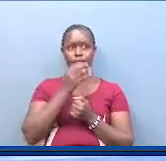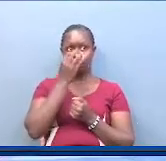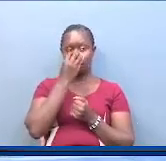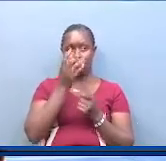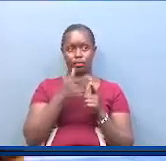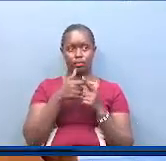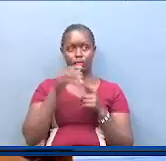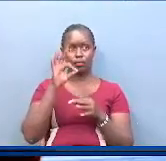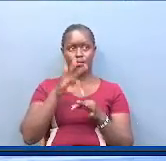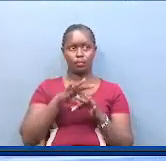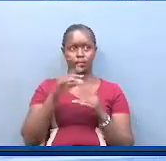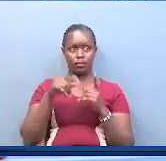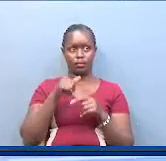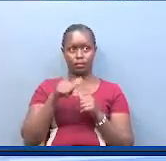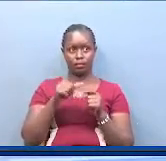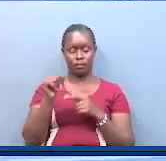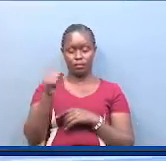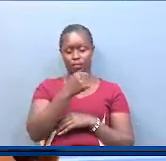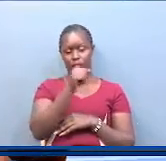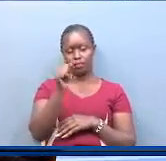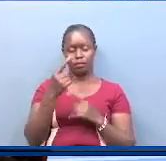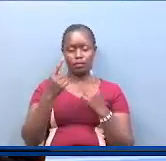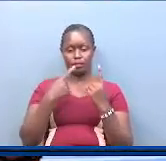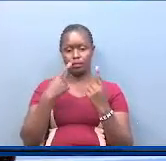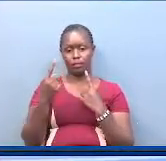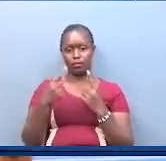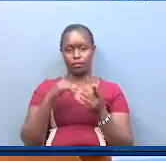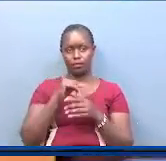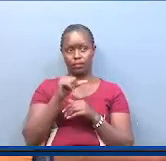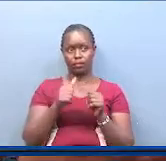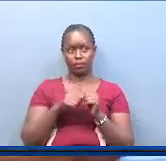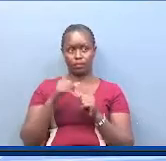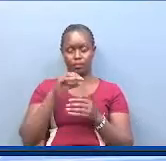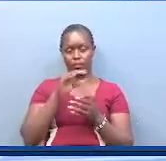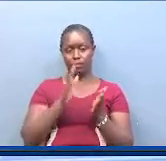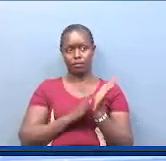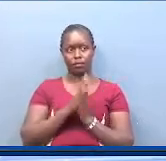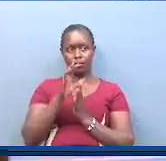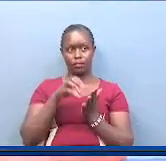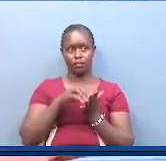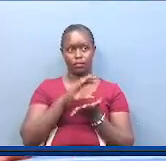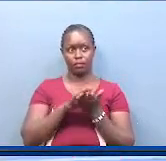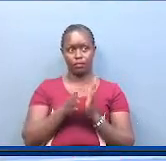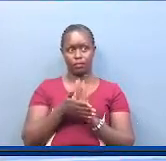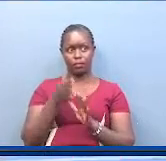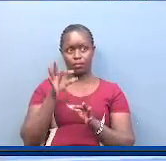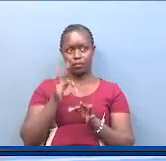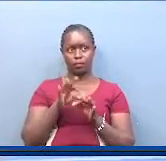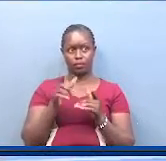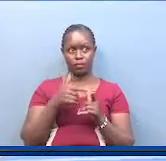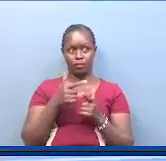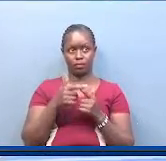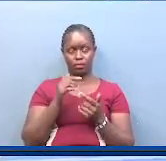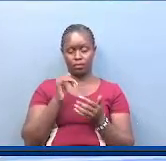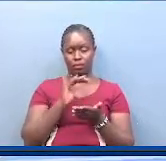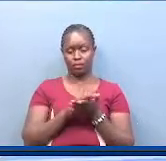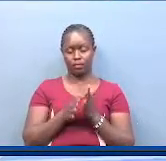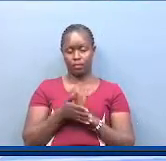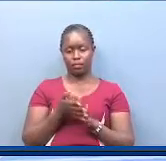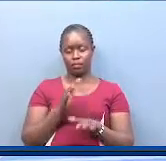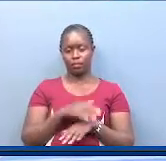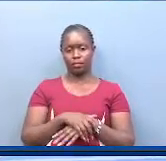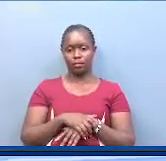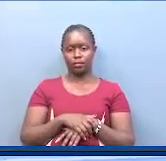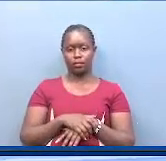vote. This thing of talking in the streets, talking about the candidates without going to vote, you are helping nothing.